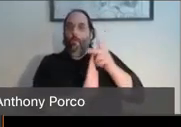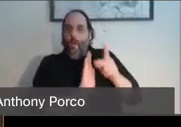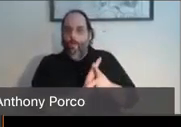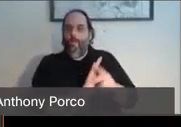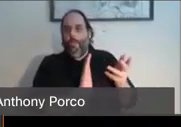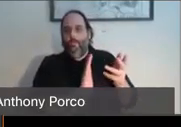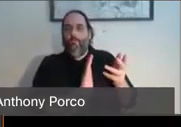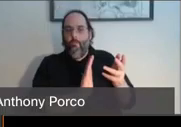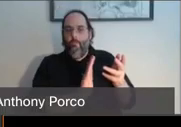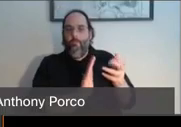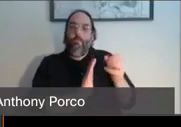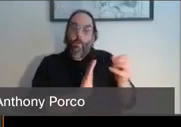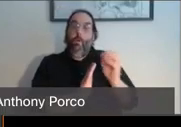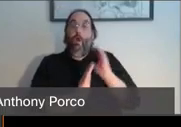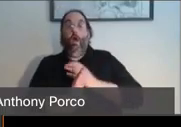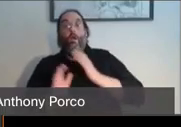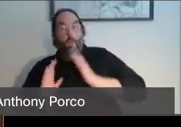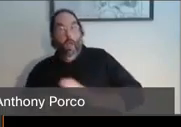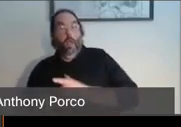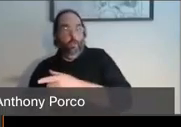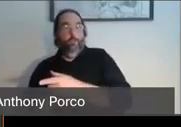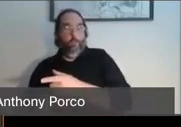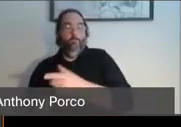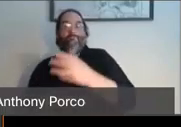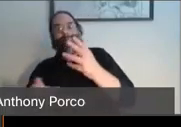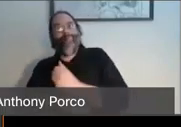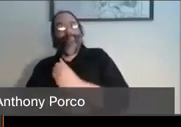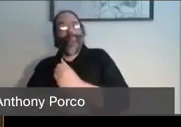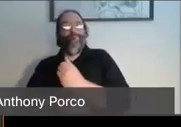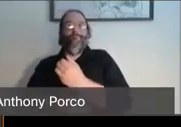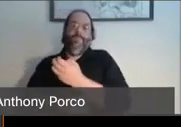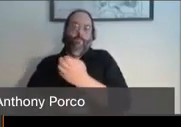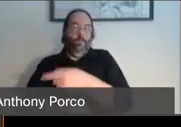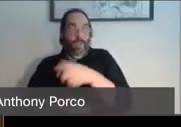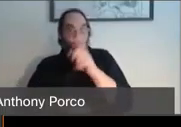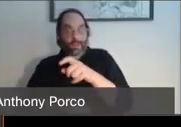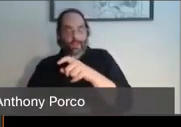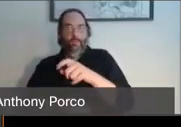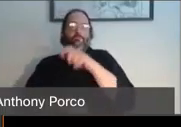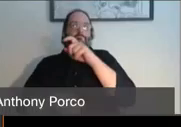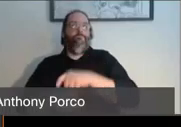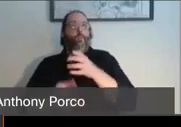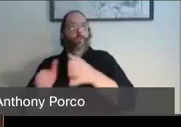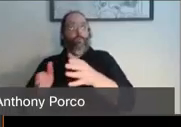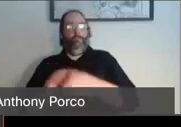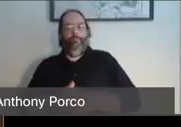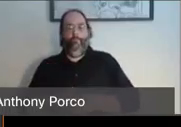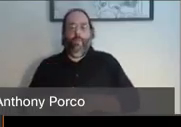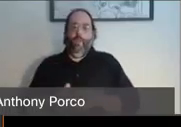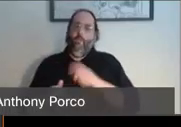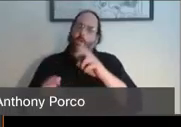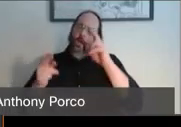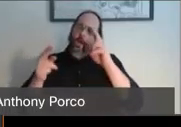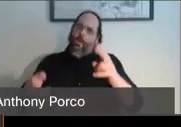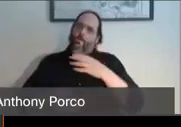procedures in order for our participants to receive their adaptive equipment in a timely manner. And it is an honor and a